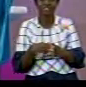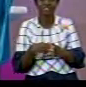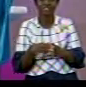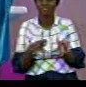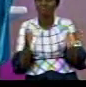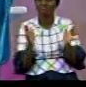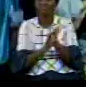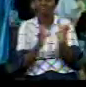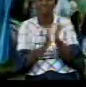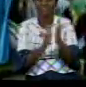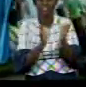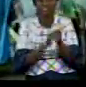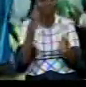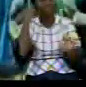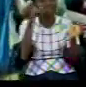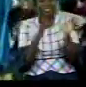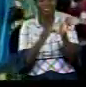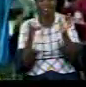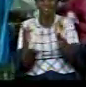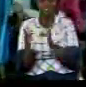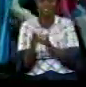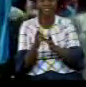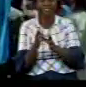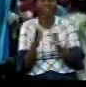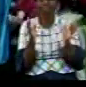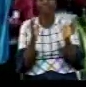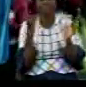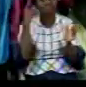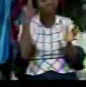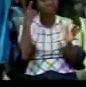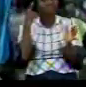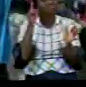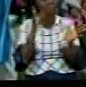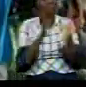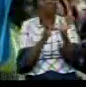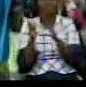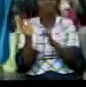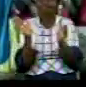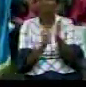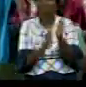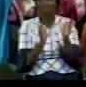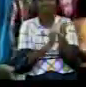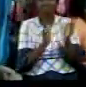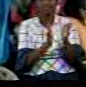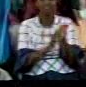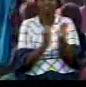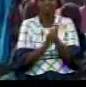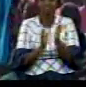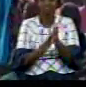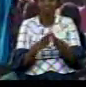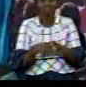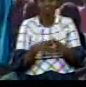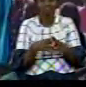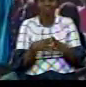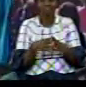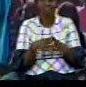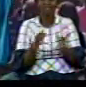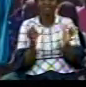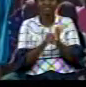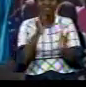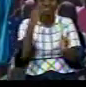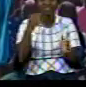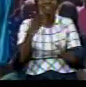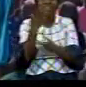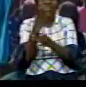your hands together for jesus i tell you that's the finger of god